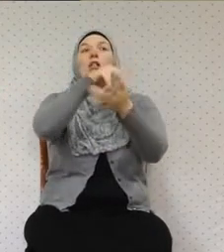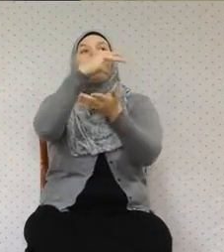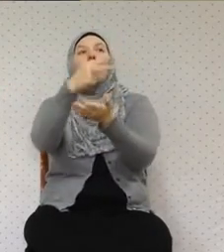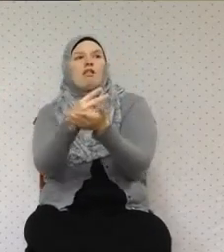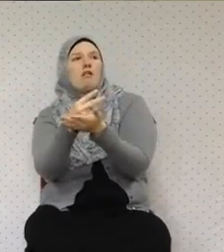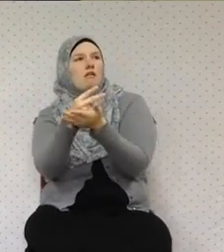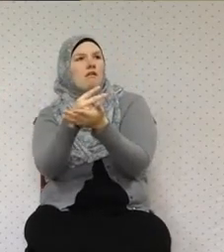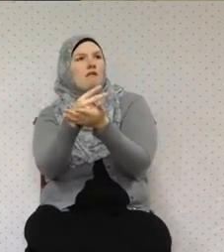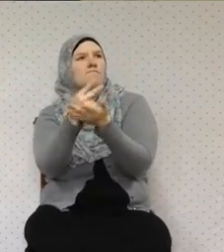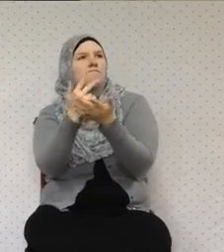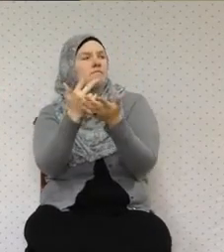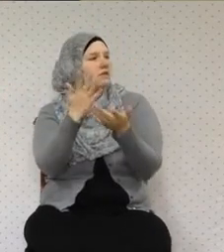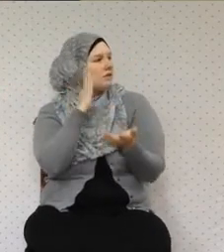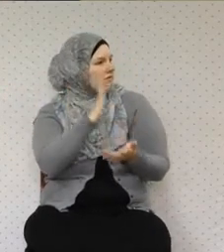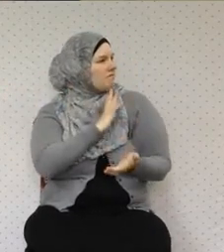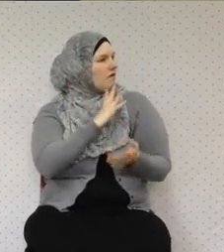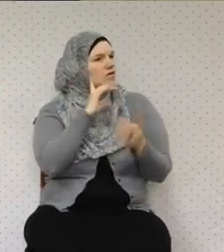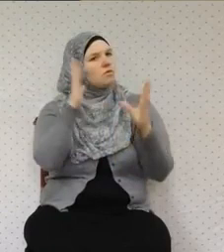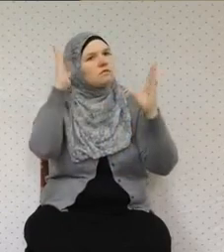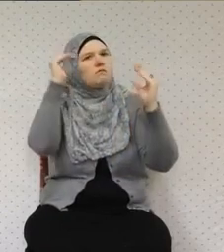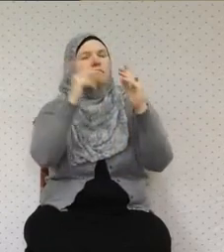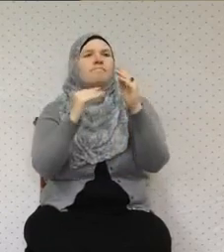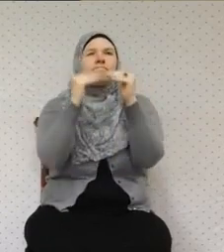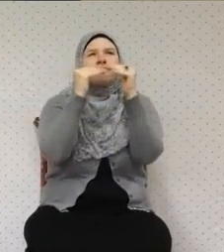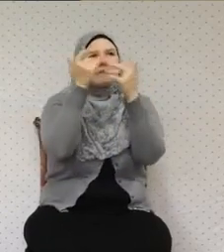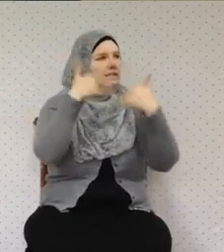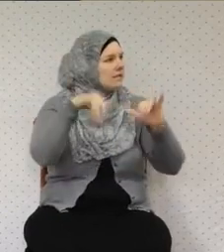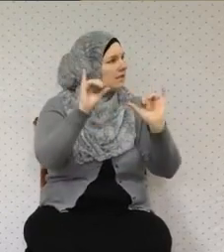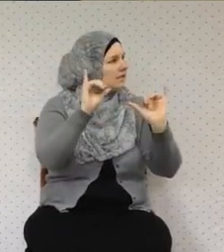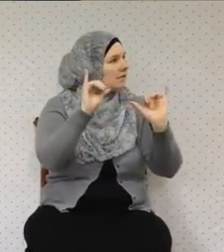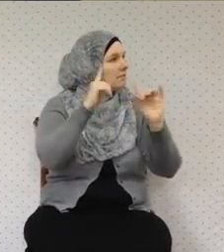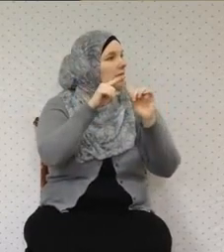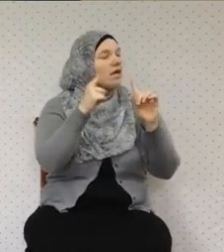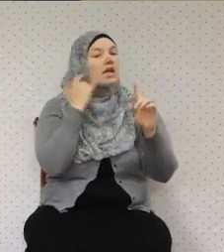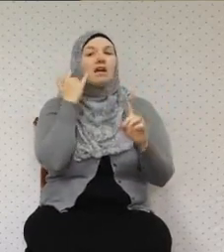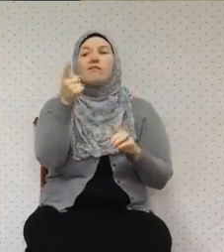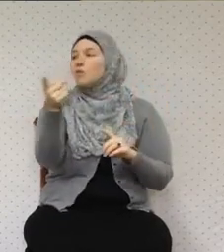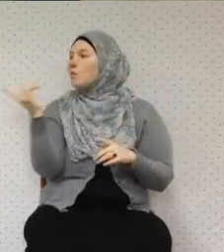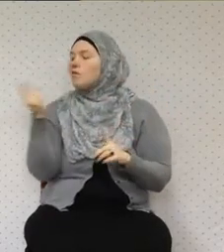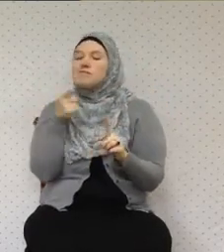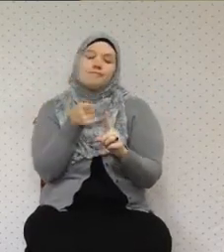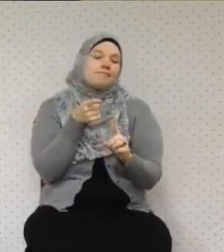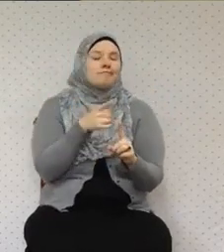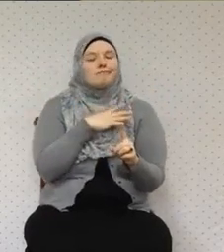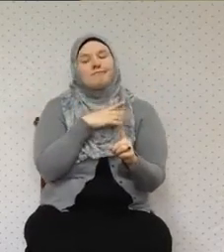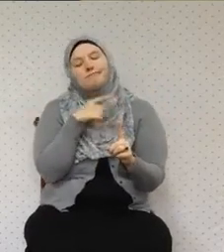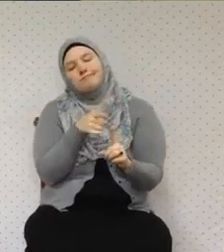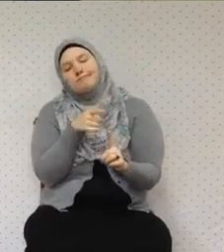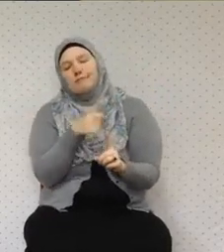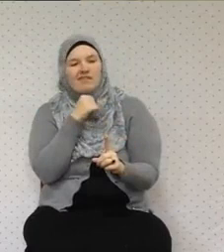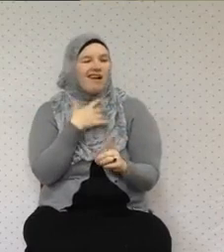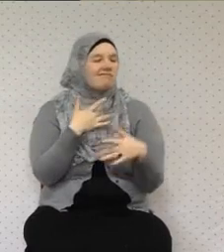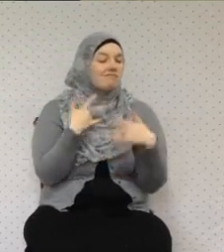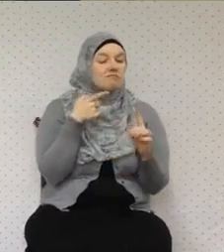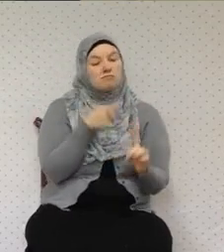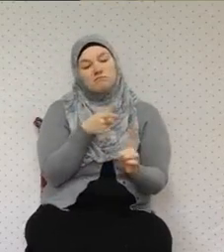you will fall a bit short of your own expectation. But when you aim a plateau, you want to be where you